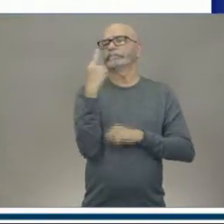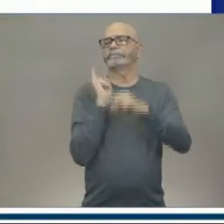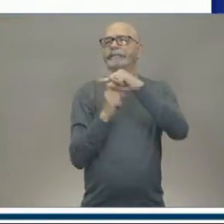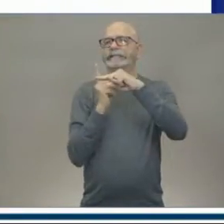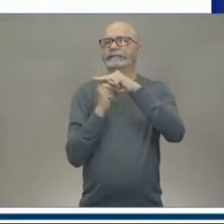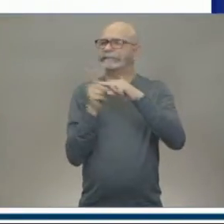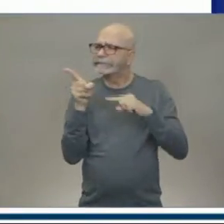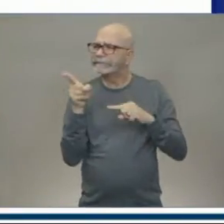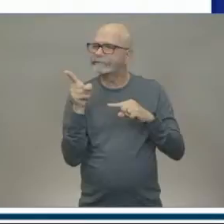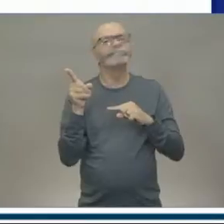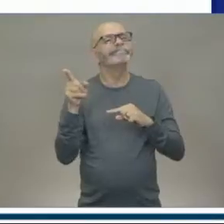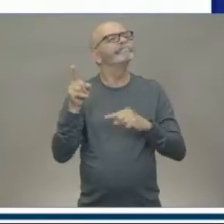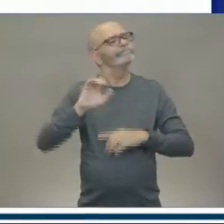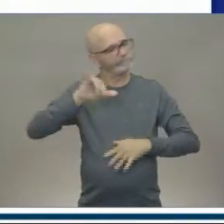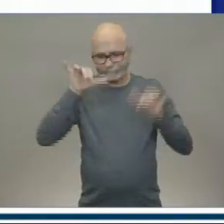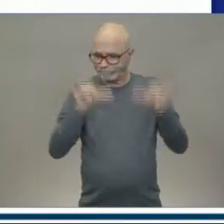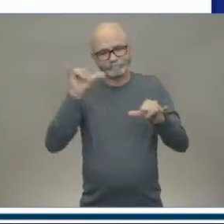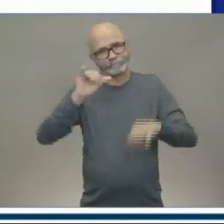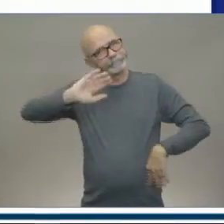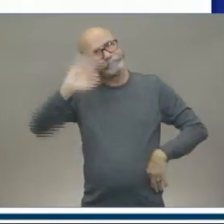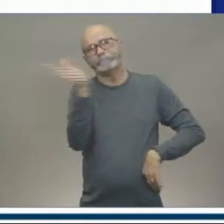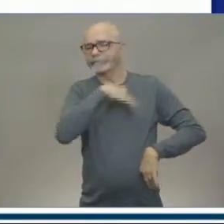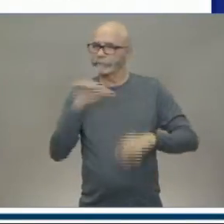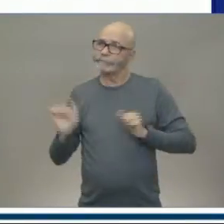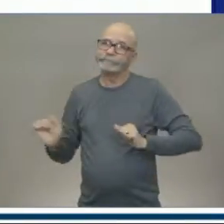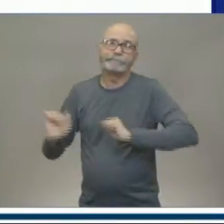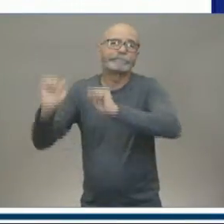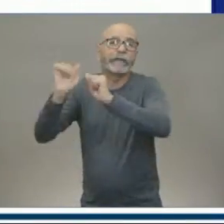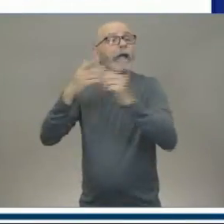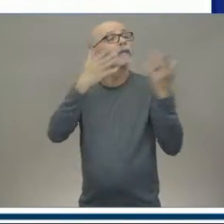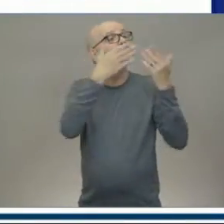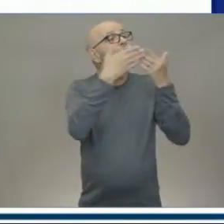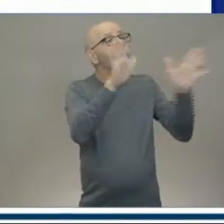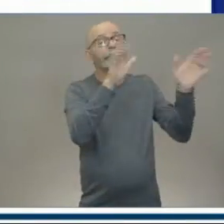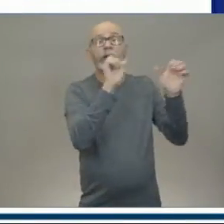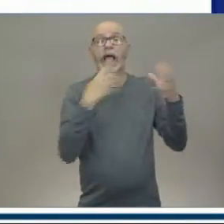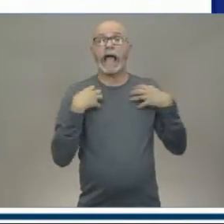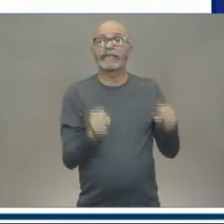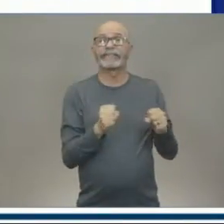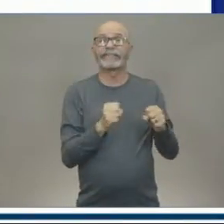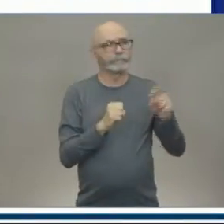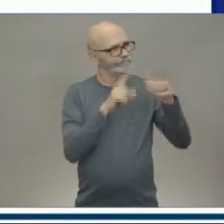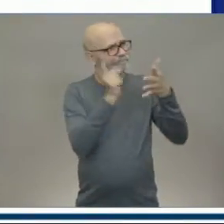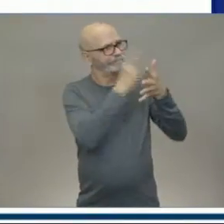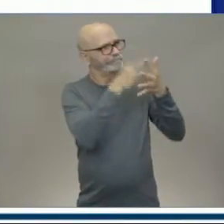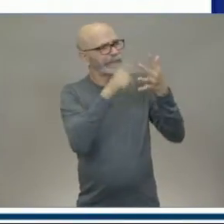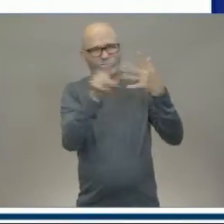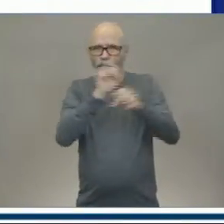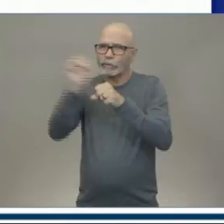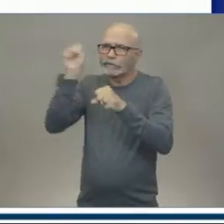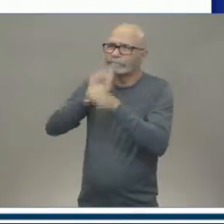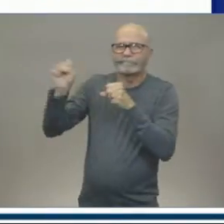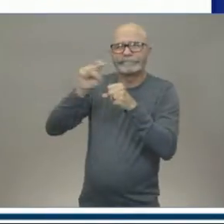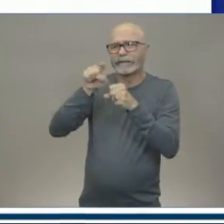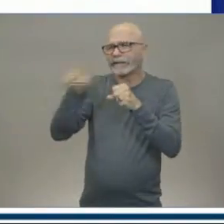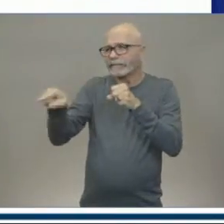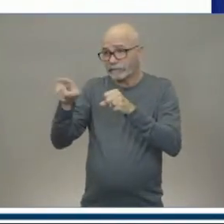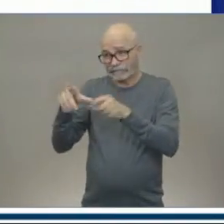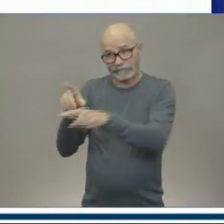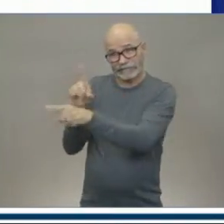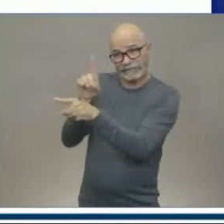working hard with Public Health to make sure that we follow the proper protocols. But because we have 2 cases in these 2